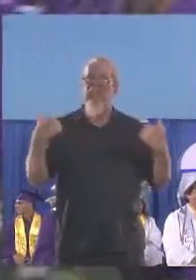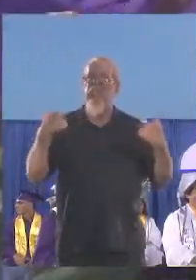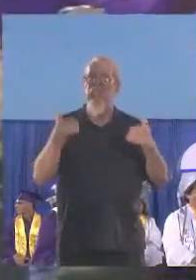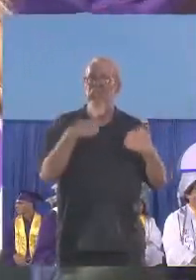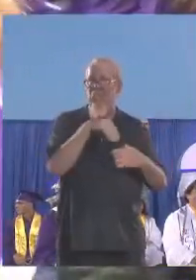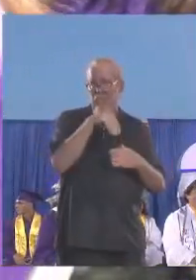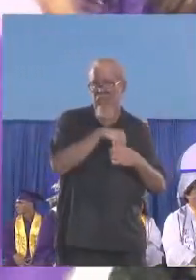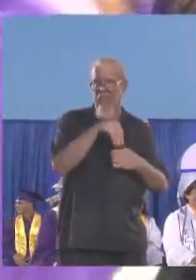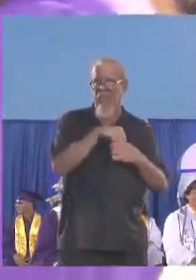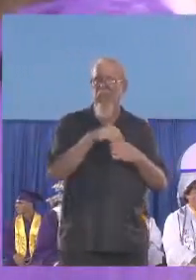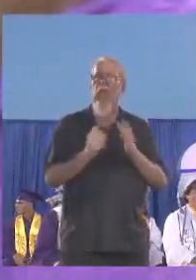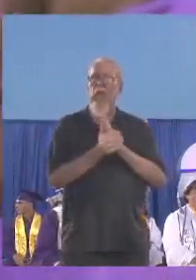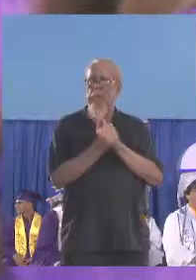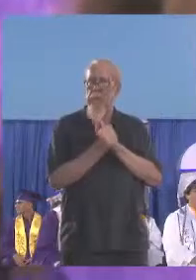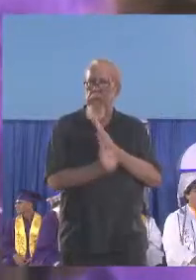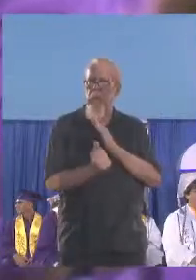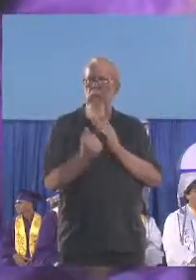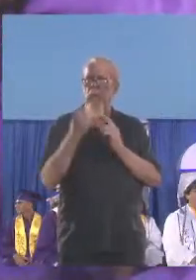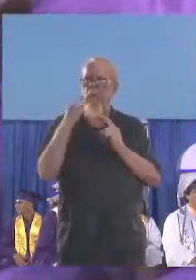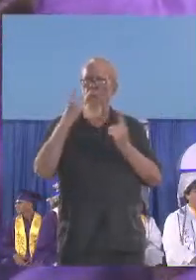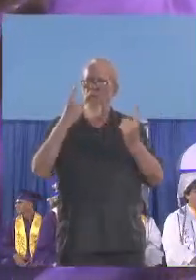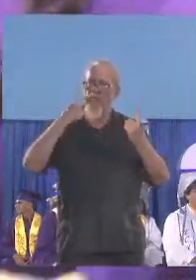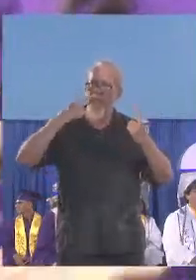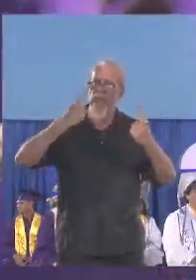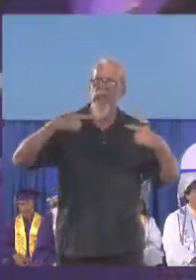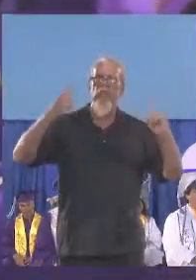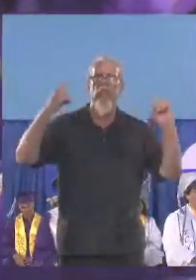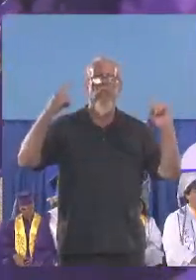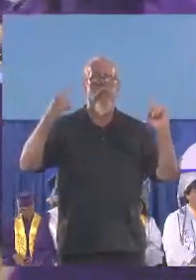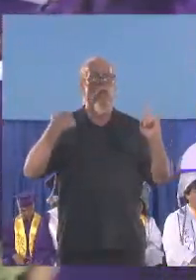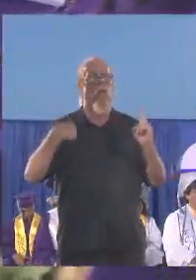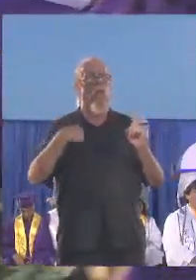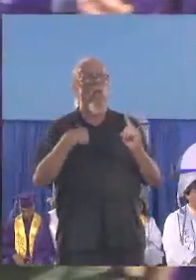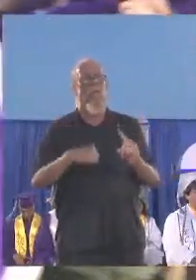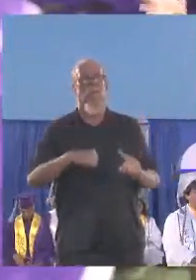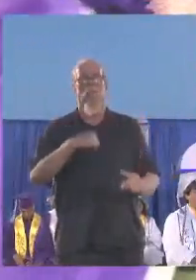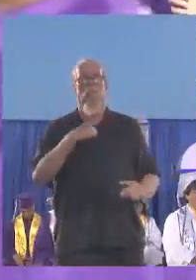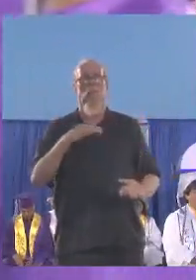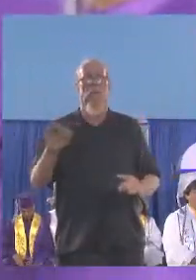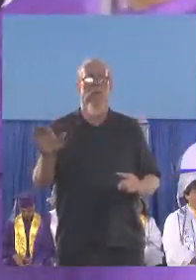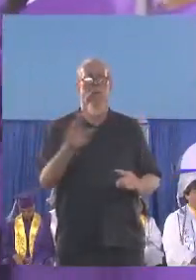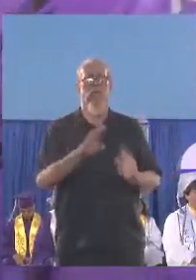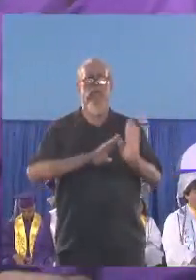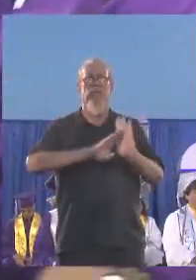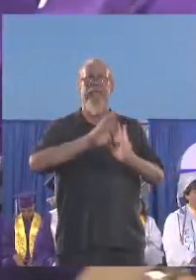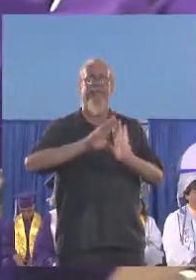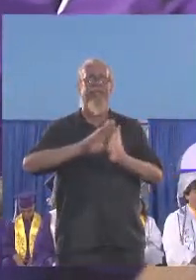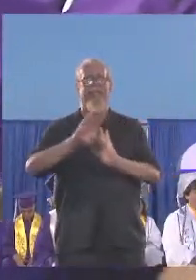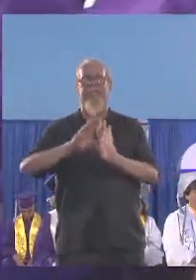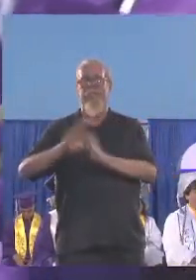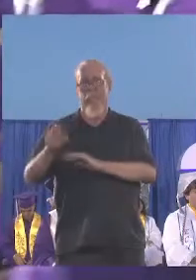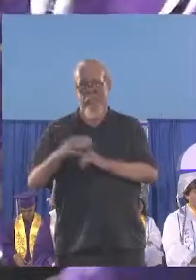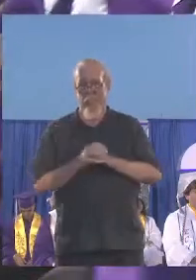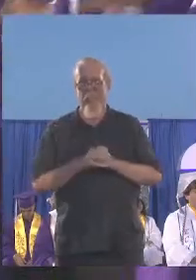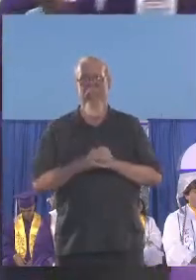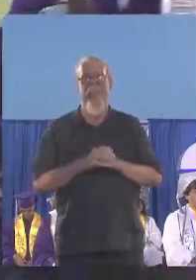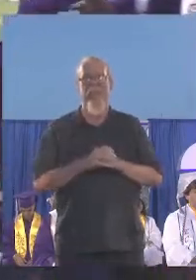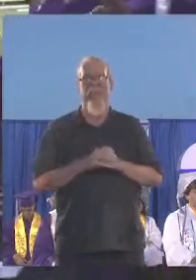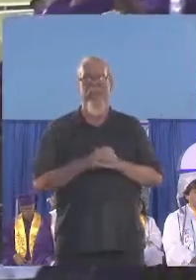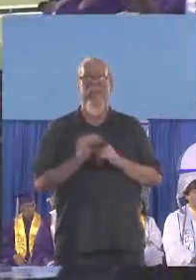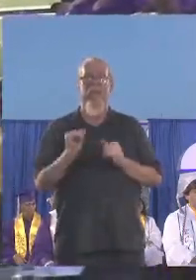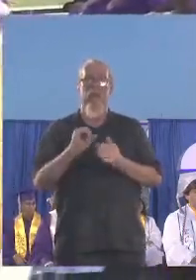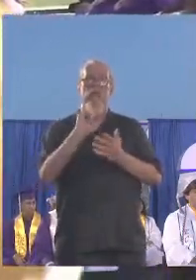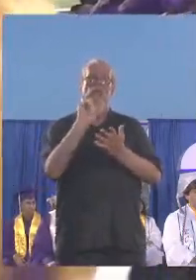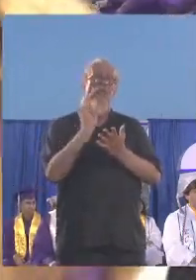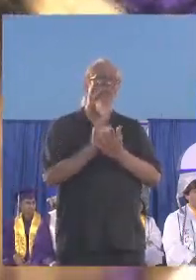your next endeavor, and we are extremely proud of your accomplishments. When the graduation festivities